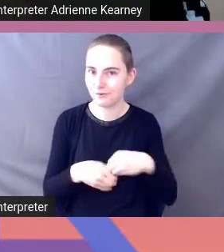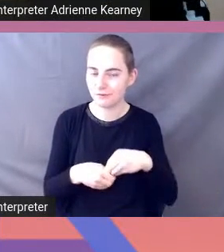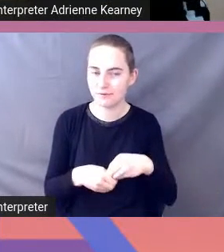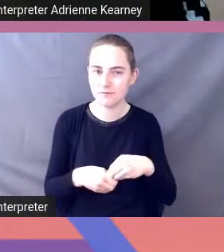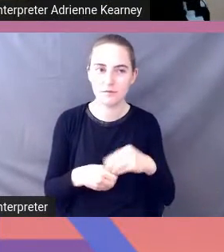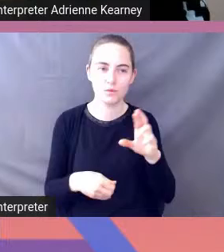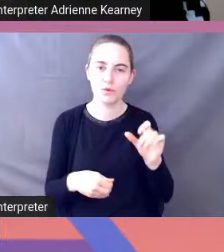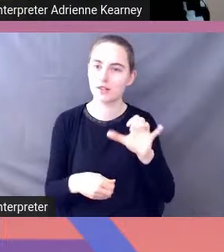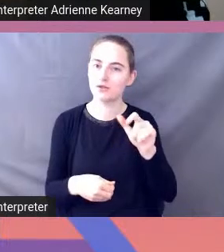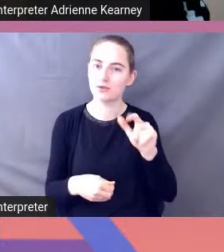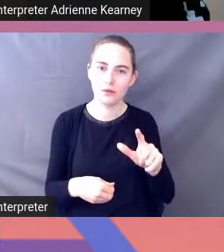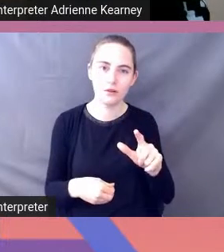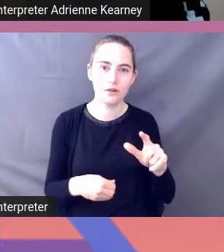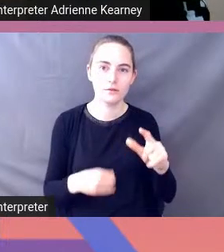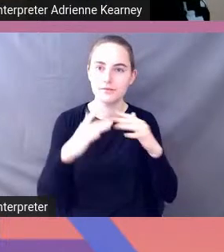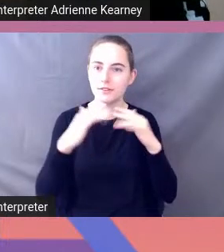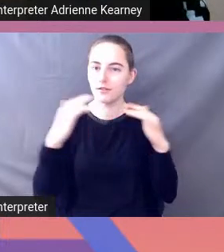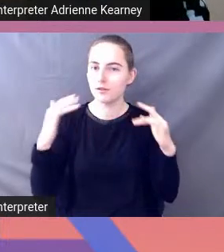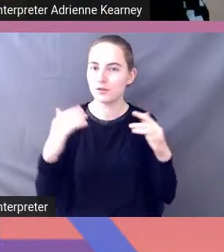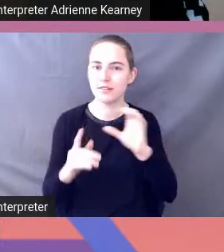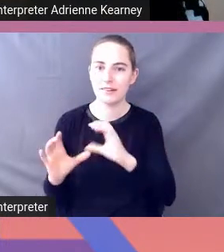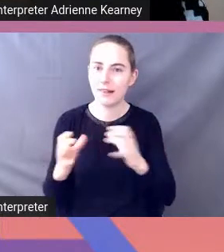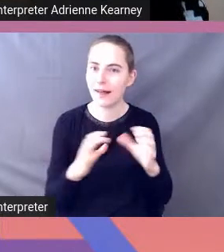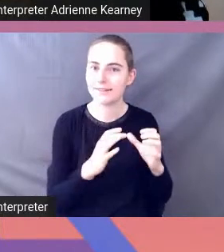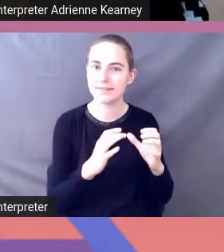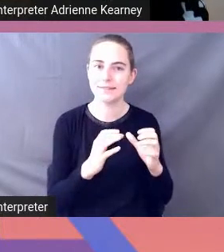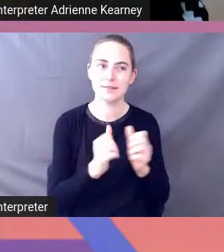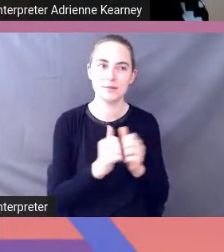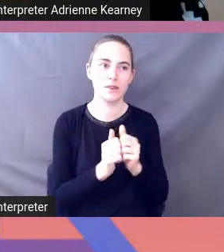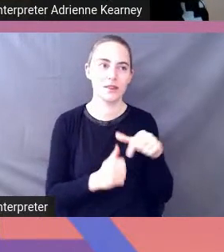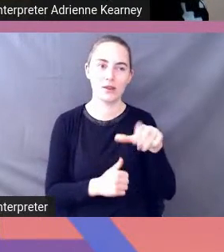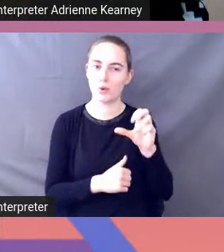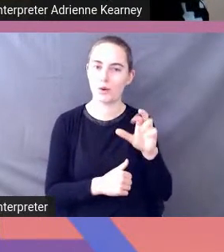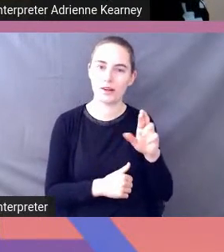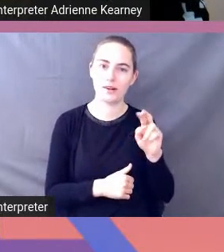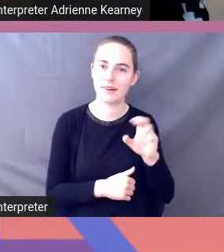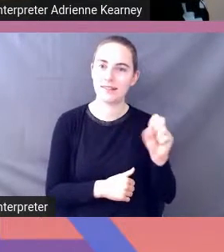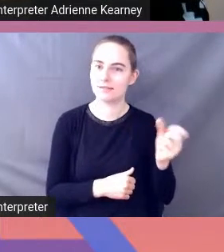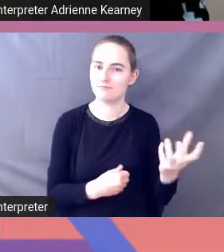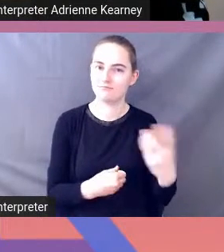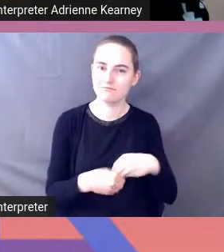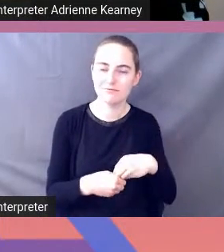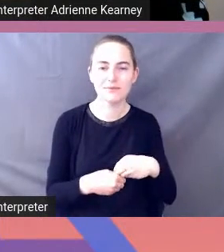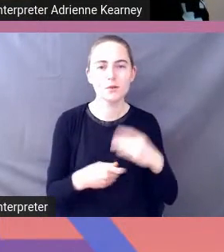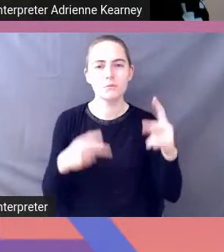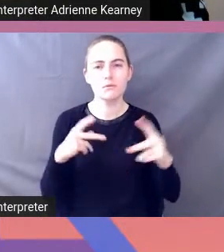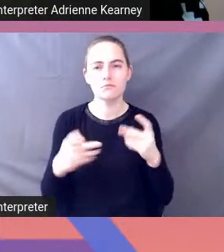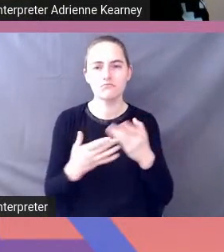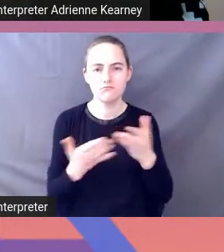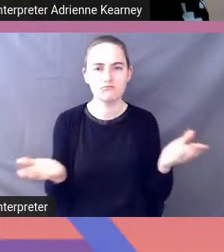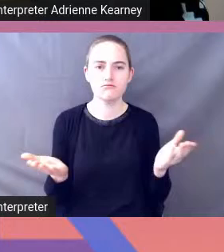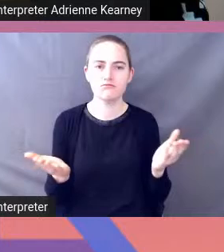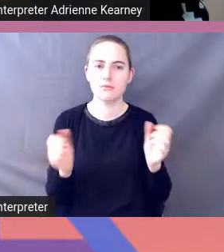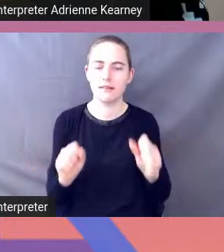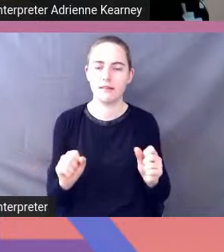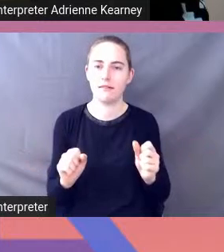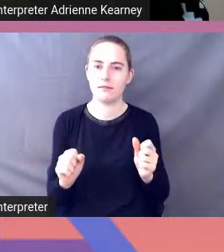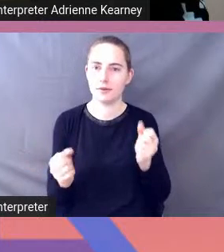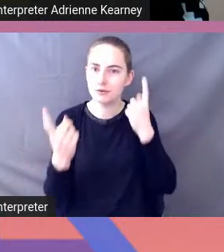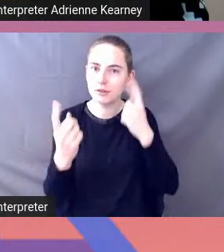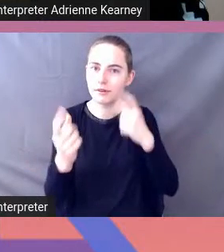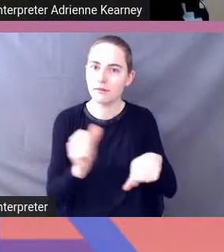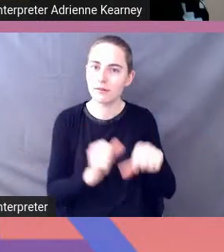diversity classes with queerness, so people can have a better understanding of each other,